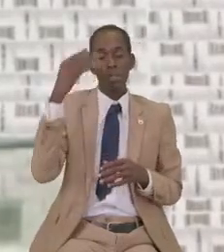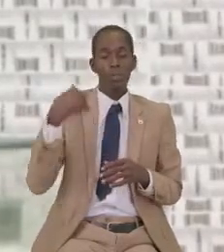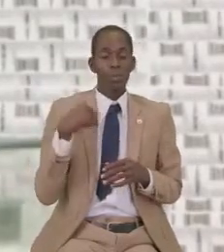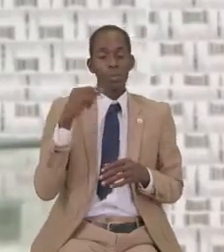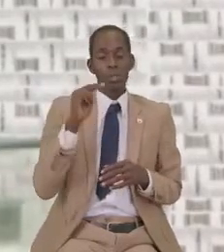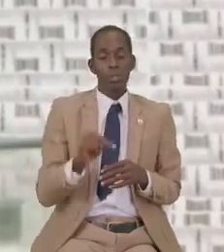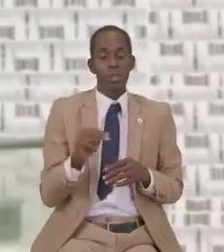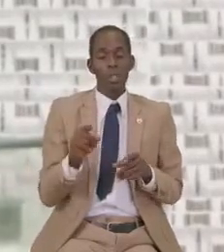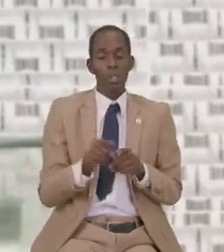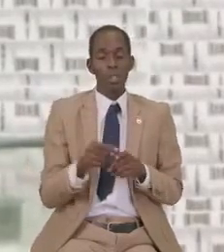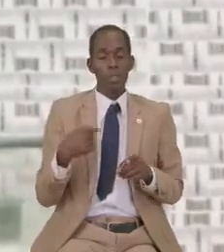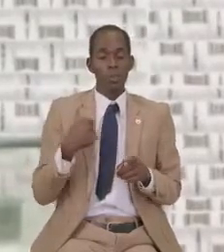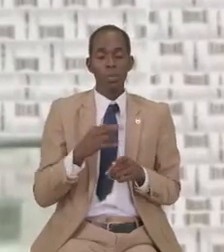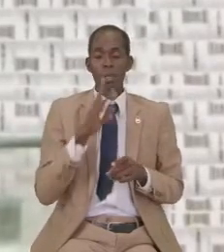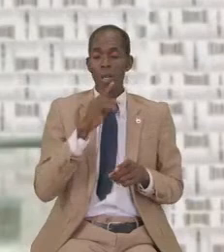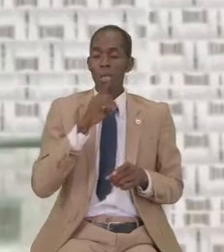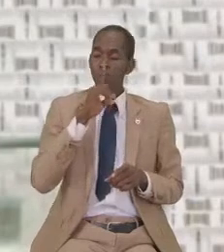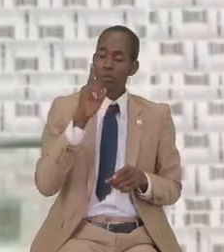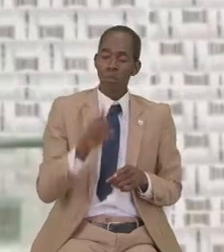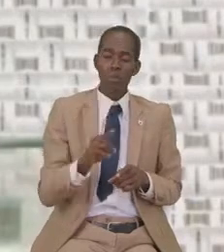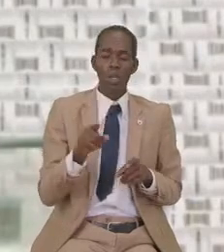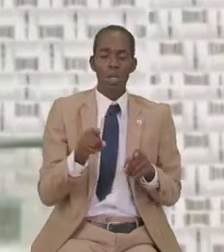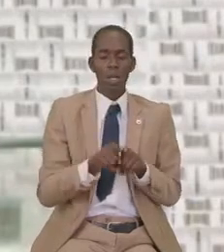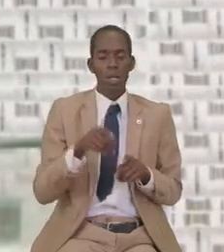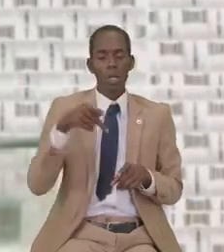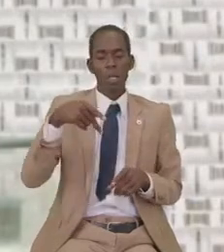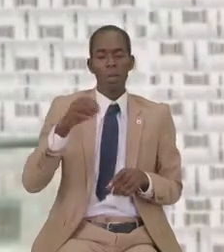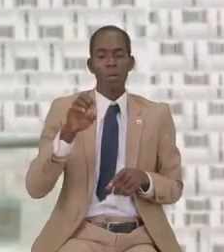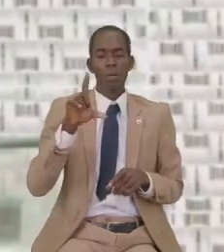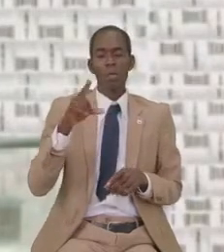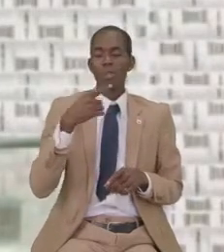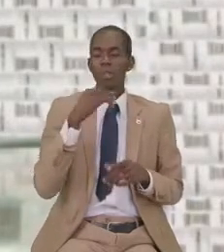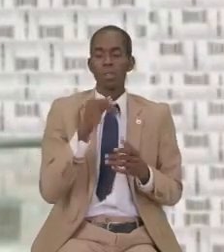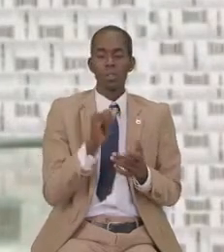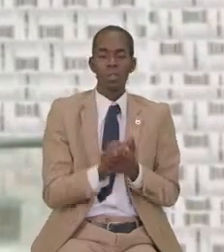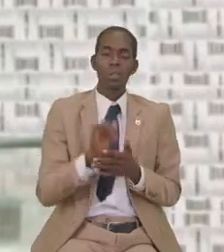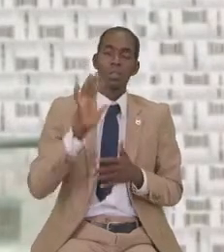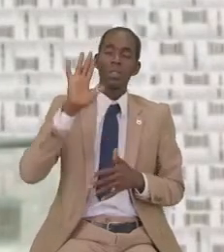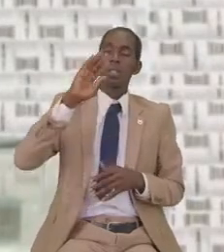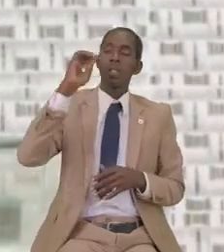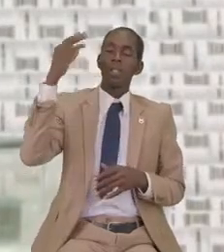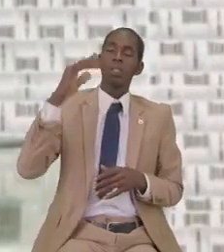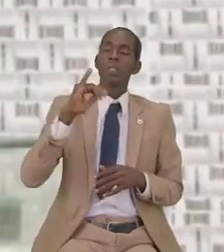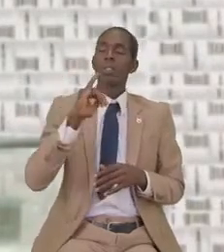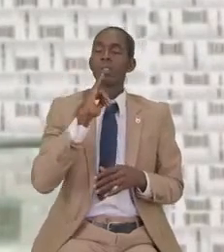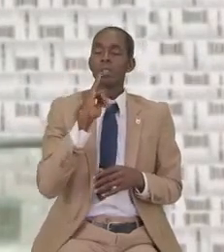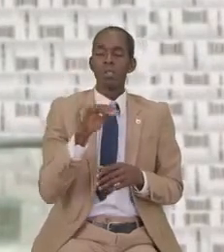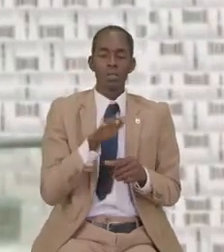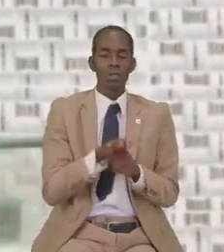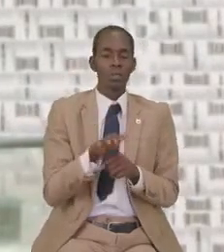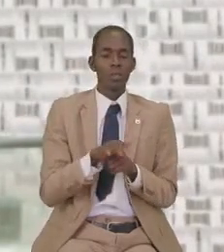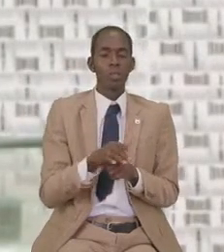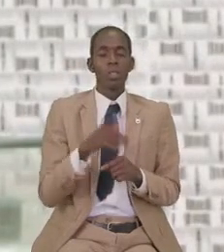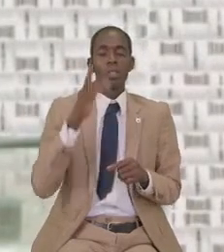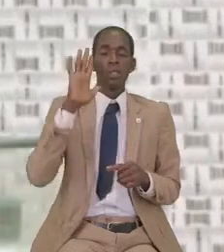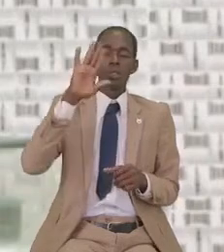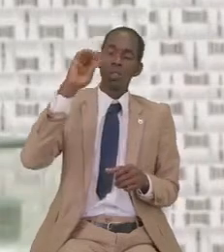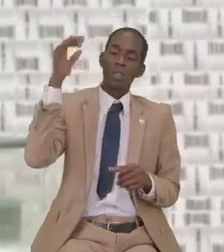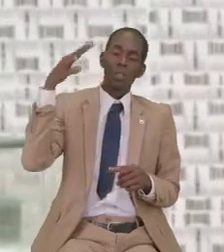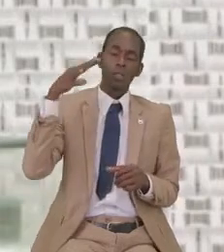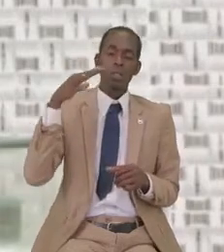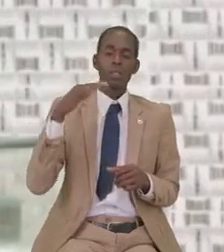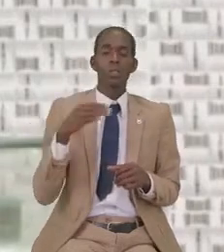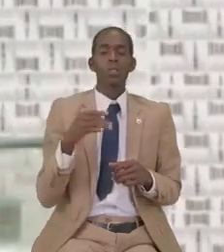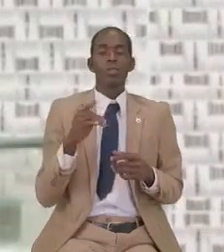Paul the Apostle, my grace is sufficient. The grace to remain undefiled. Give to everyone